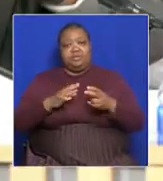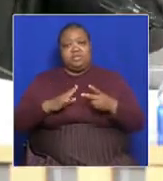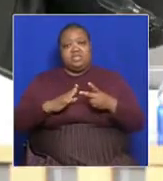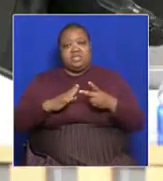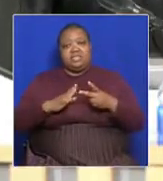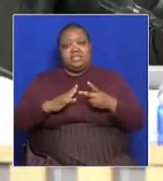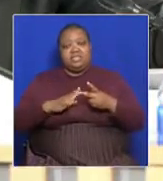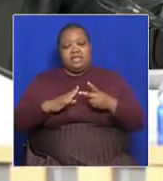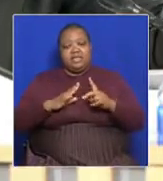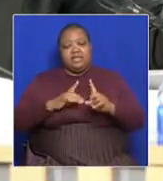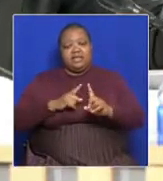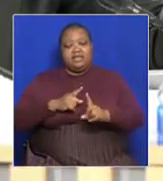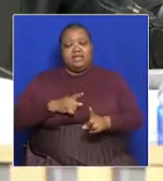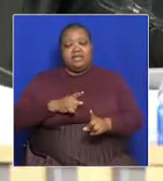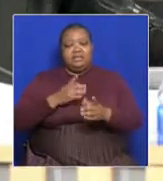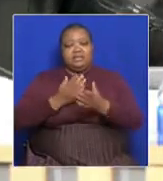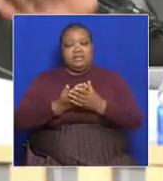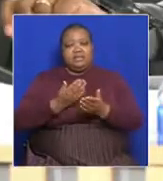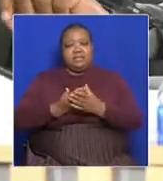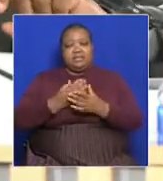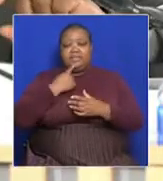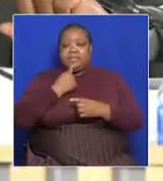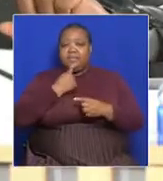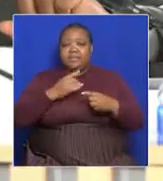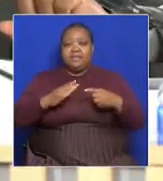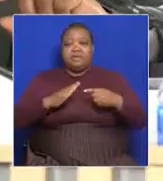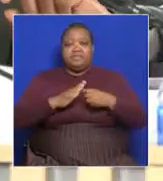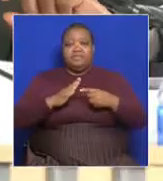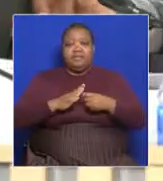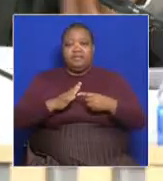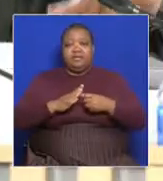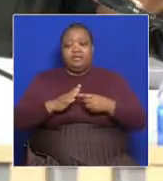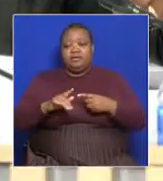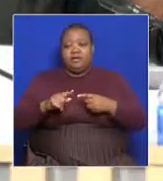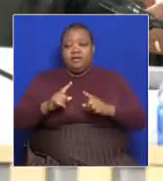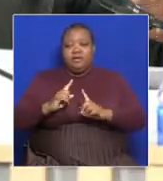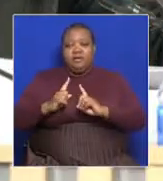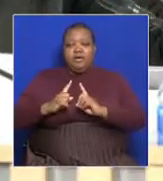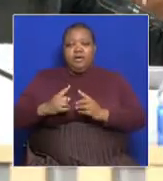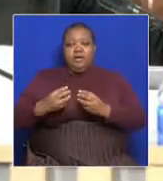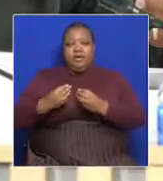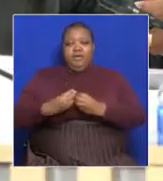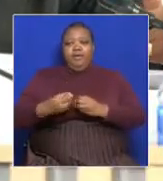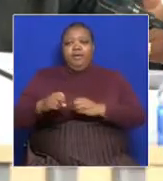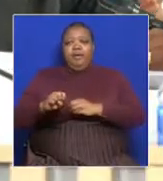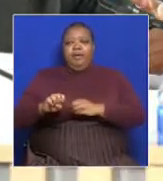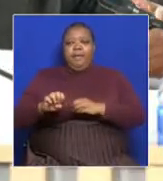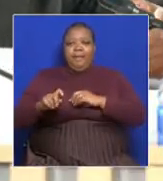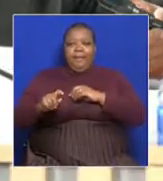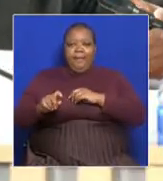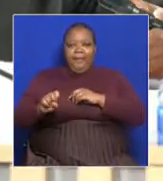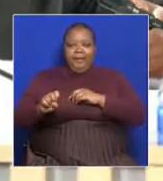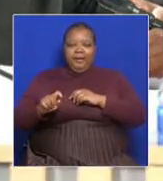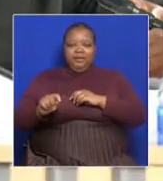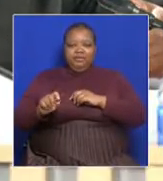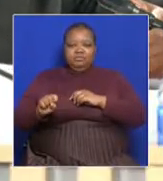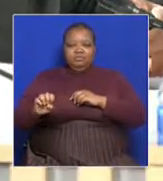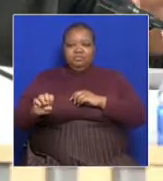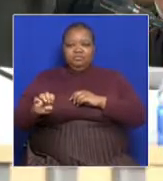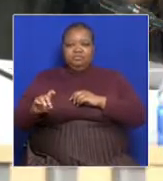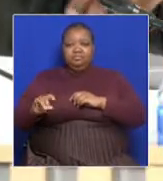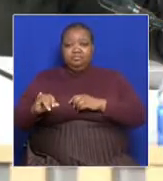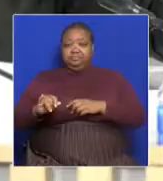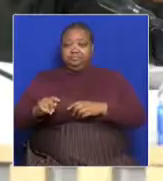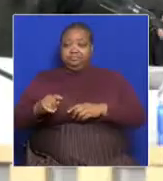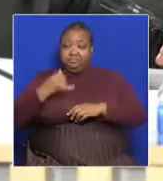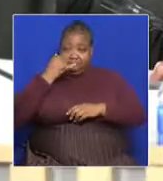Yes. But deal first with Yes. your discussion with Setsedi that the real reason why you wanted this exhibits destroyed. Because